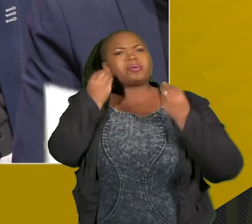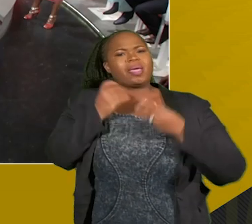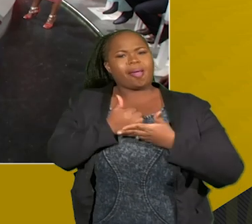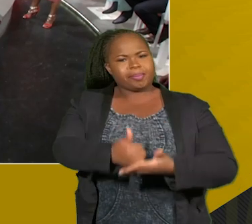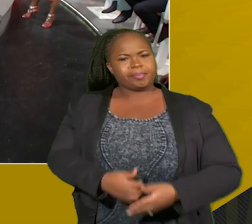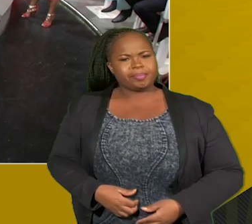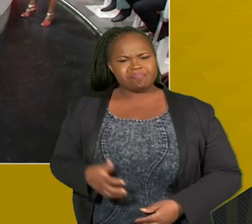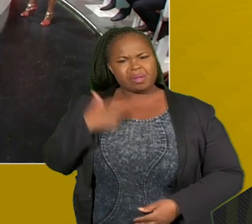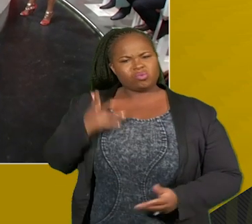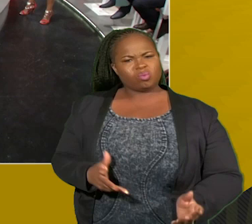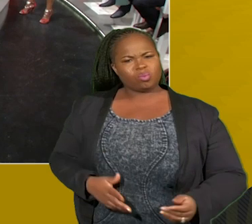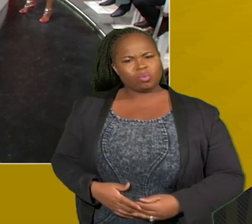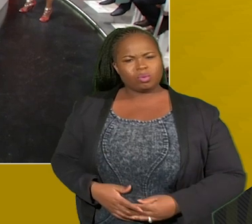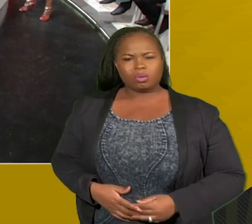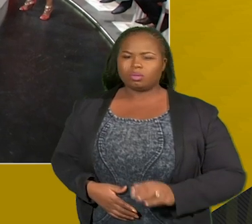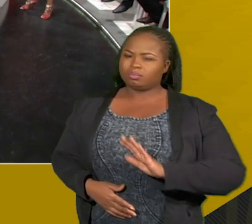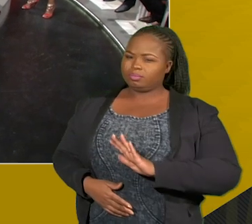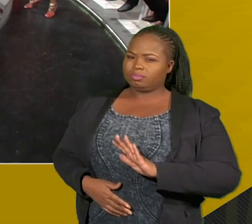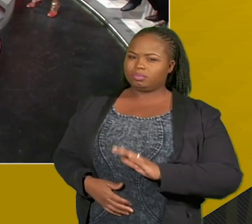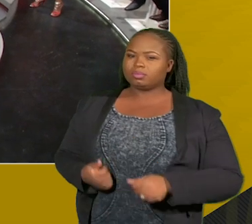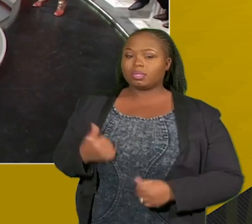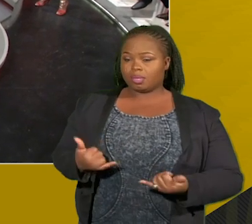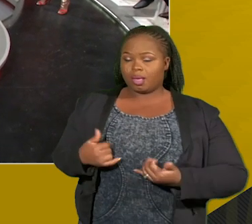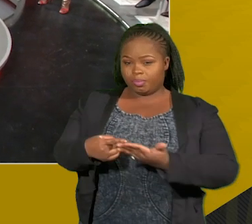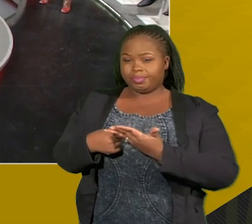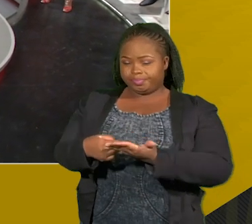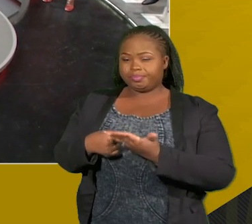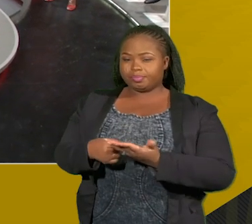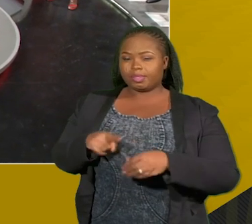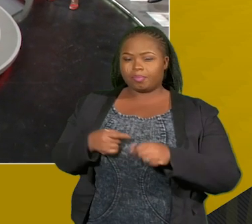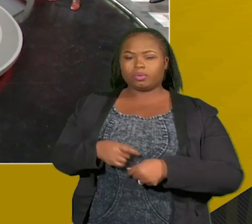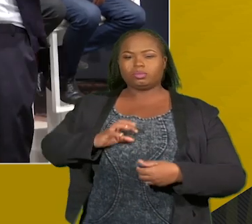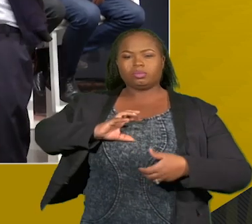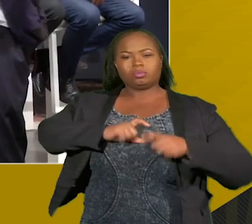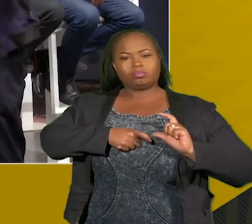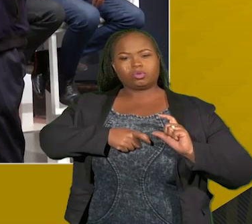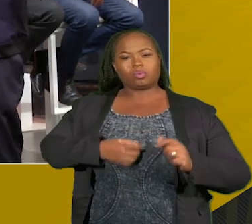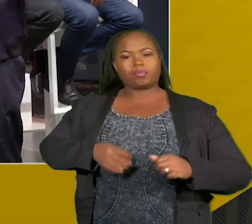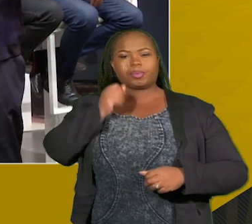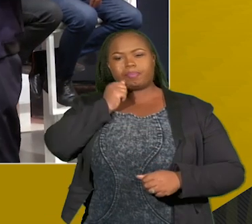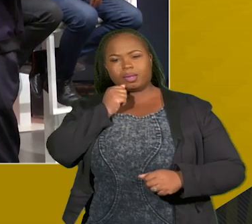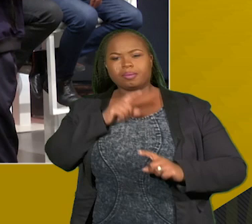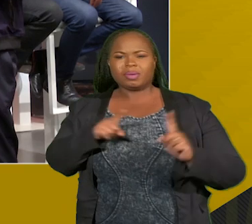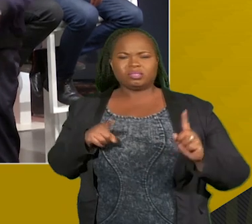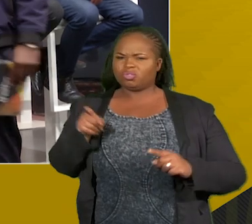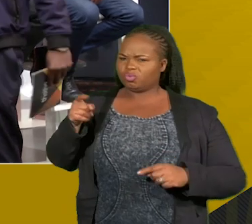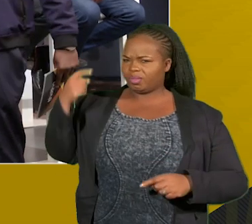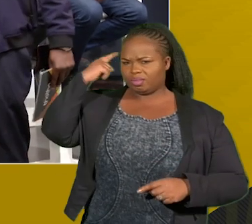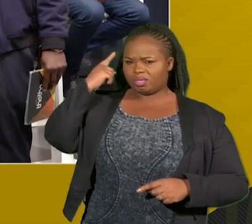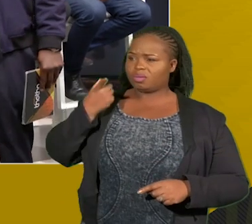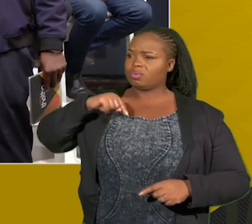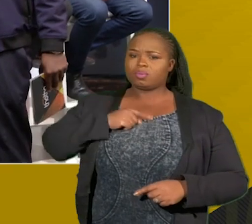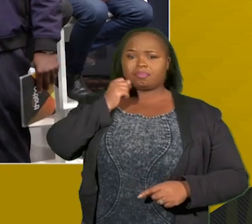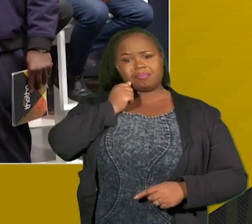angry. Babumlo, a quick one. I want to come to you as well. Oguti, we're having a discussion today. We're talking about broken men, but we're going on the surface. Do you think